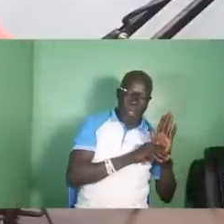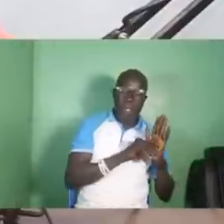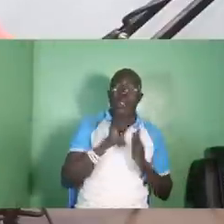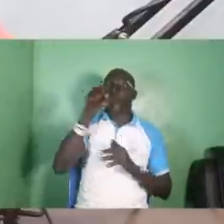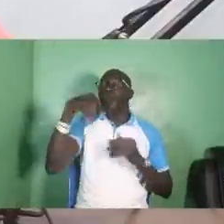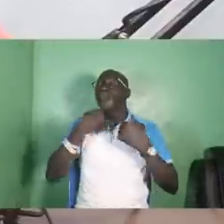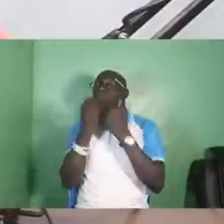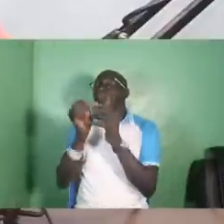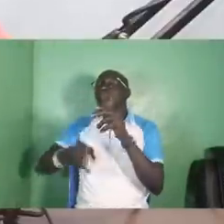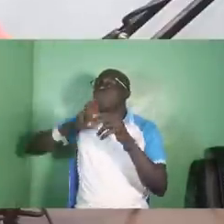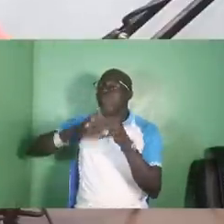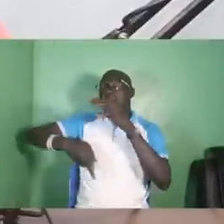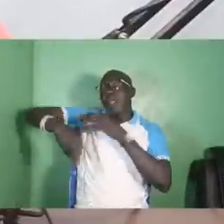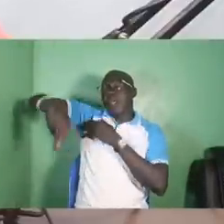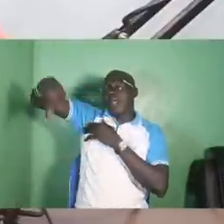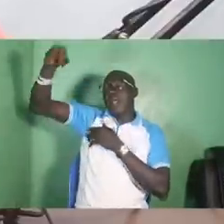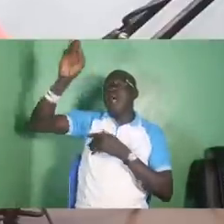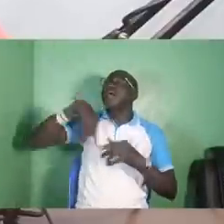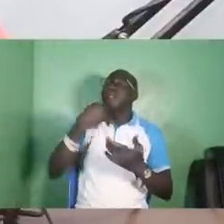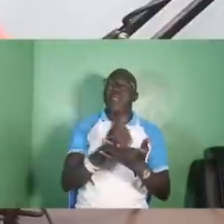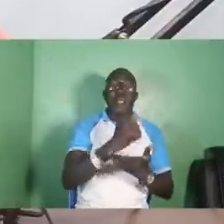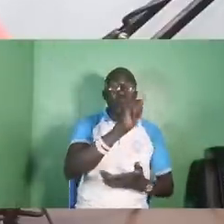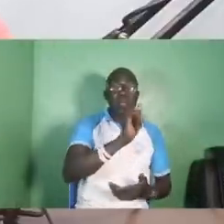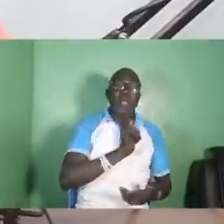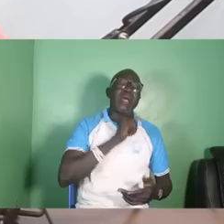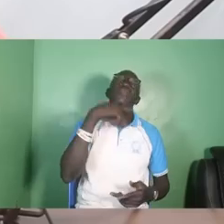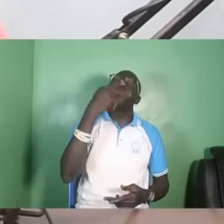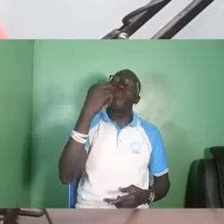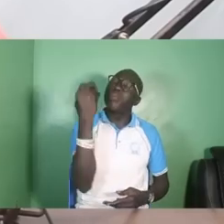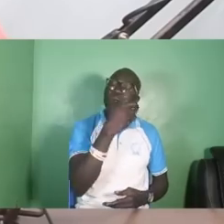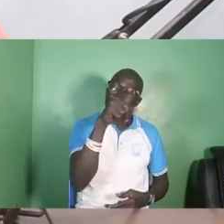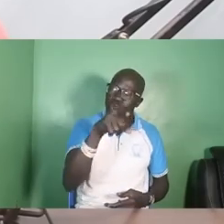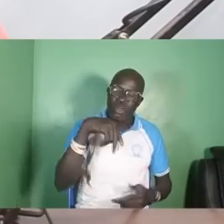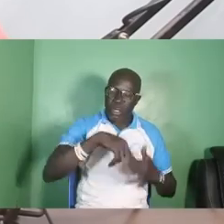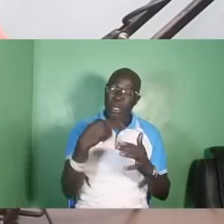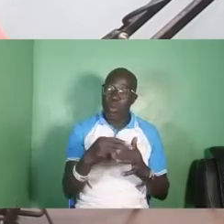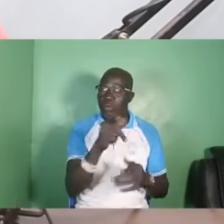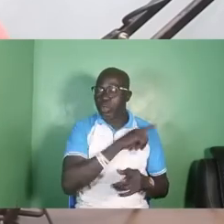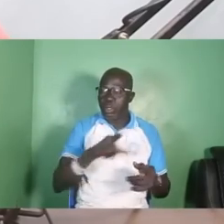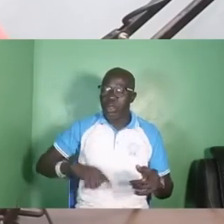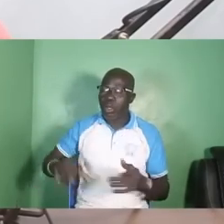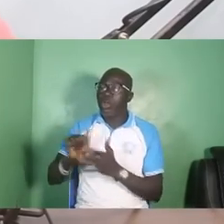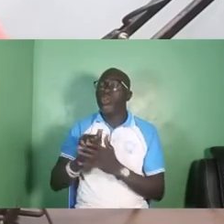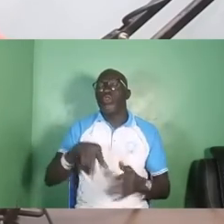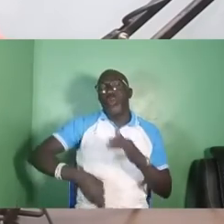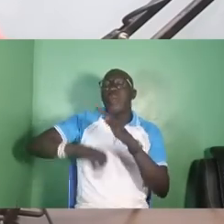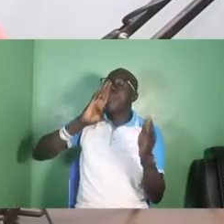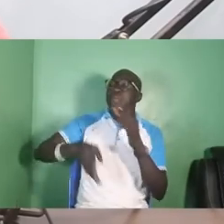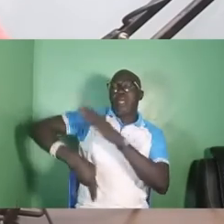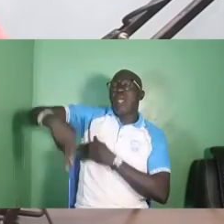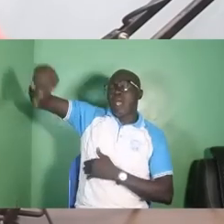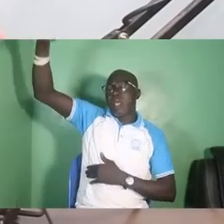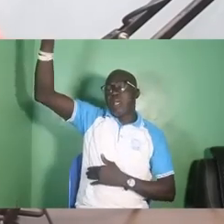what do you fe ga do so me that want to be great esa me say amen emi so fun o lo ko oluwa in the name of the wa galaye